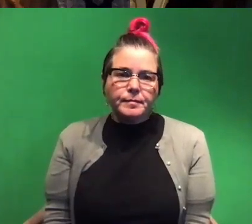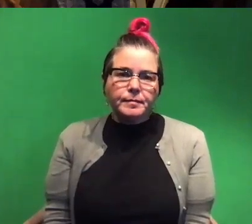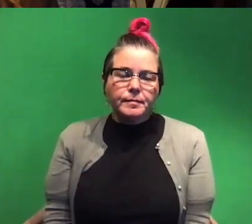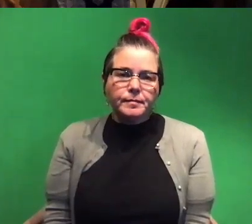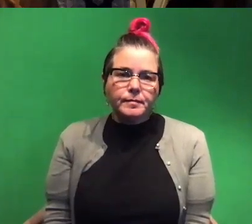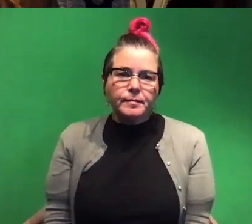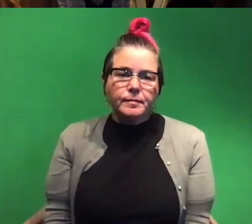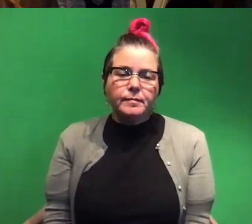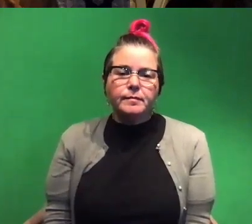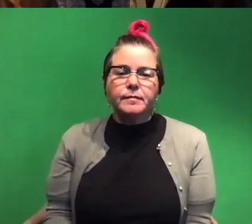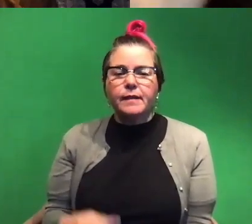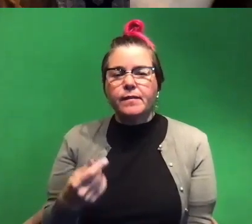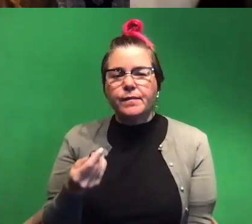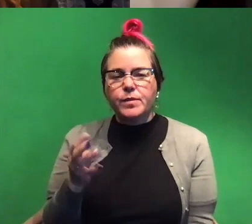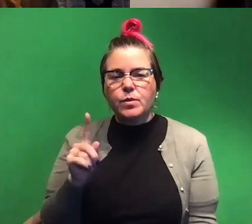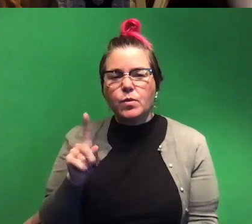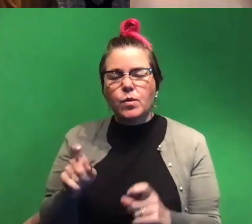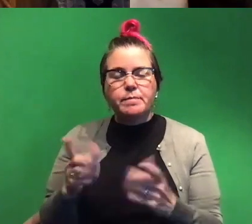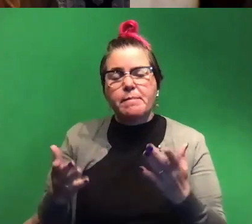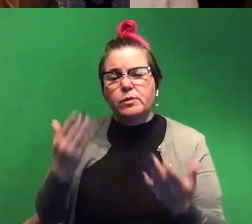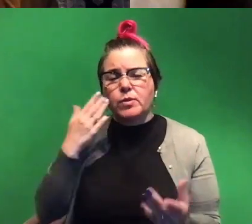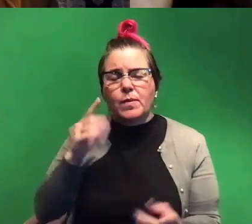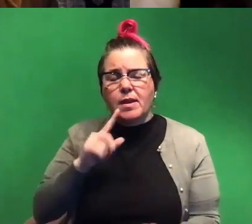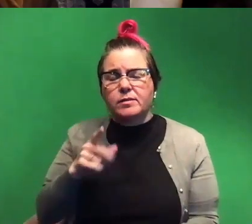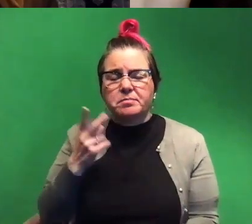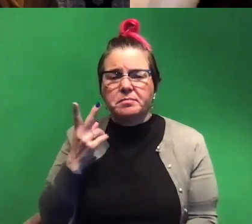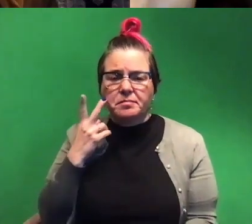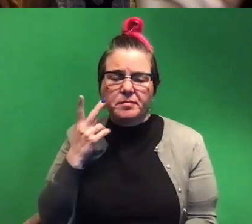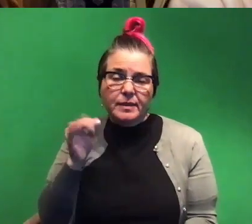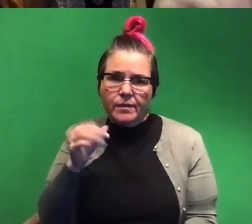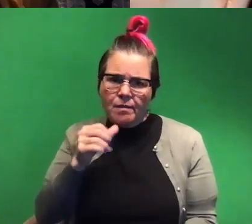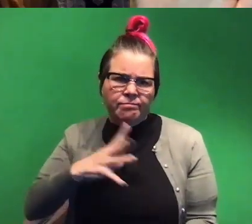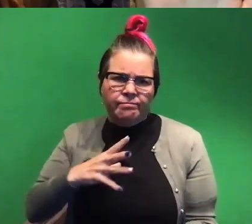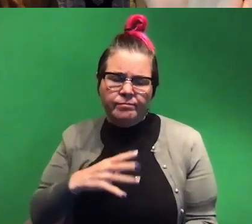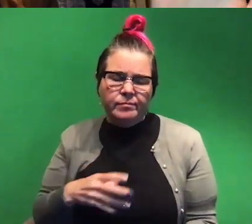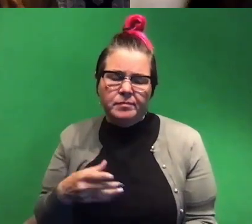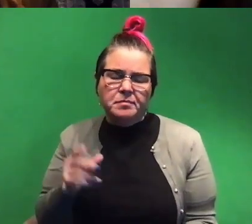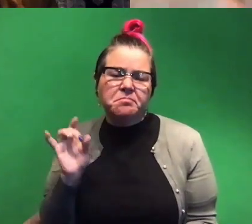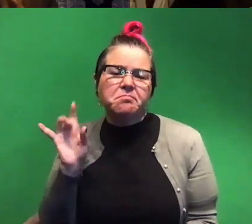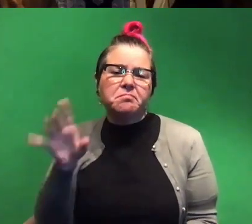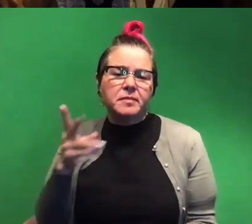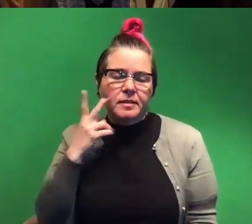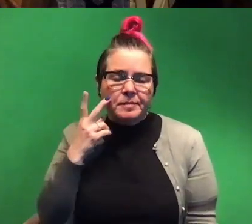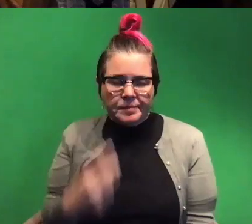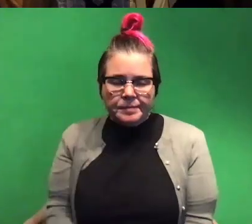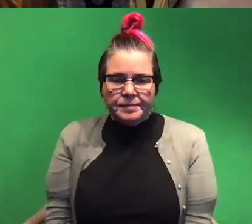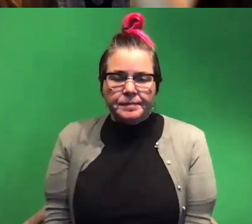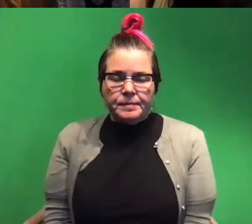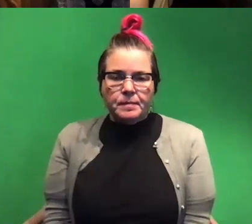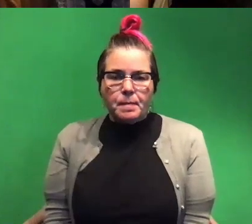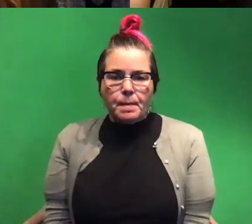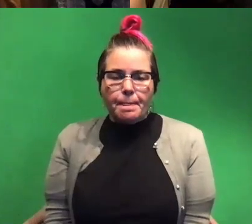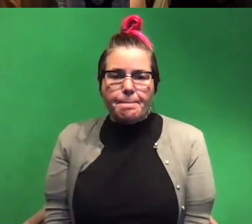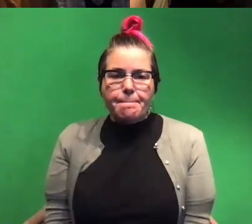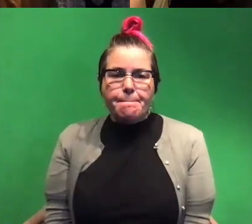we've got a couple of questions that you may not know the answer to, and if not, that's totally cool. Just we're gonna throw them out there and see what happens. Do you know